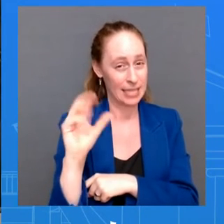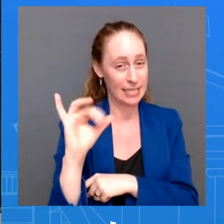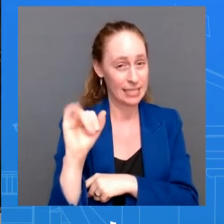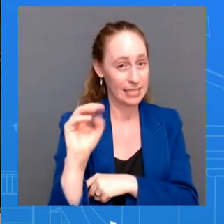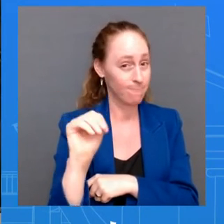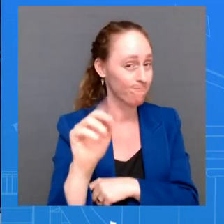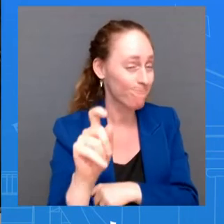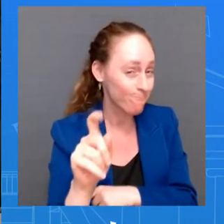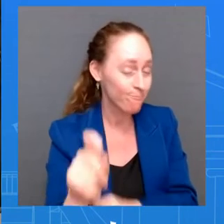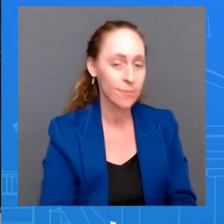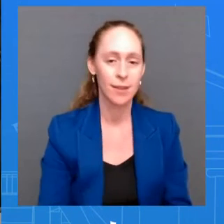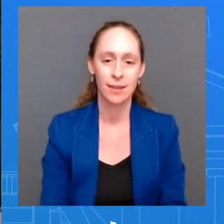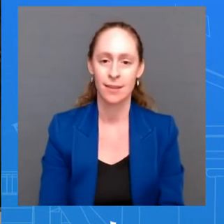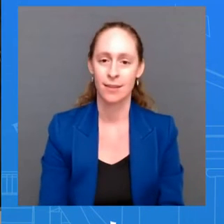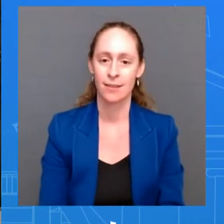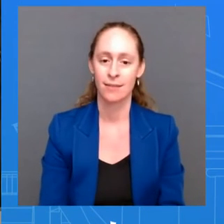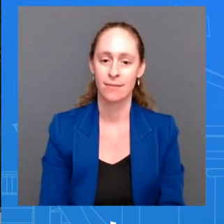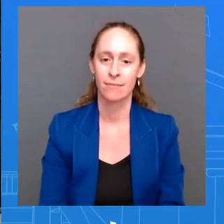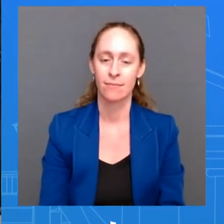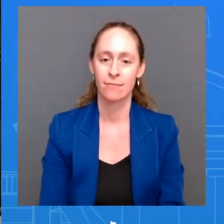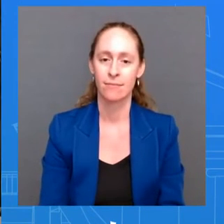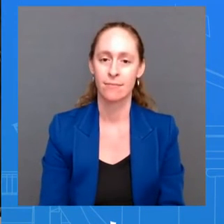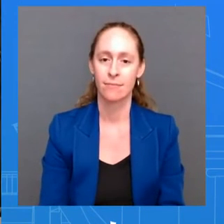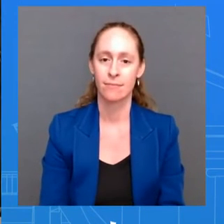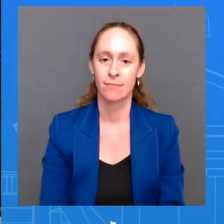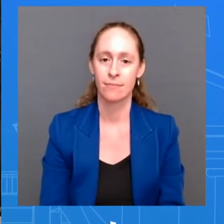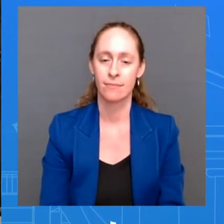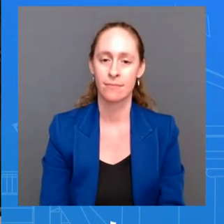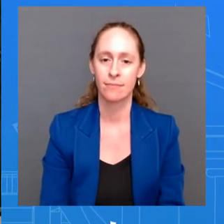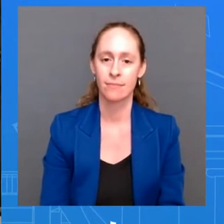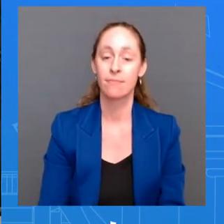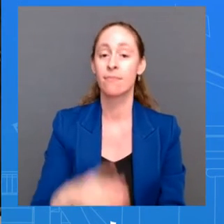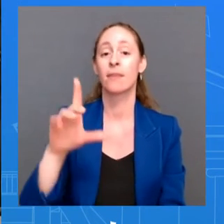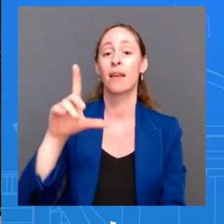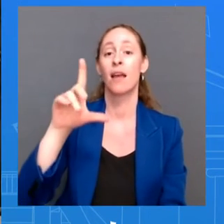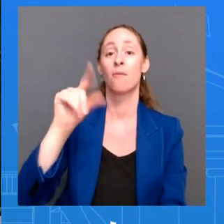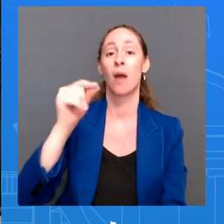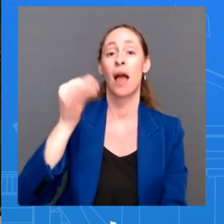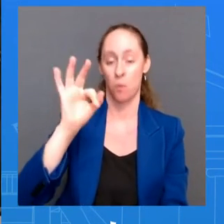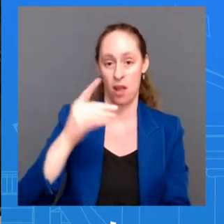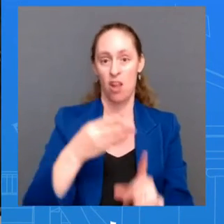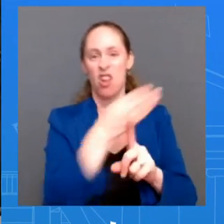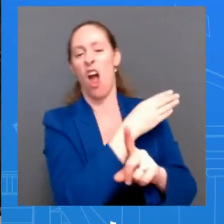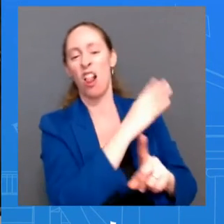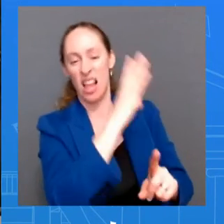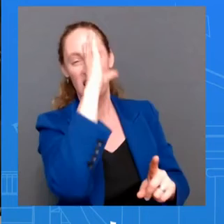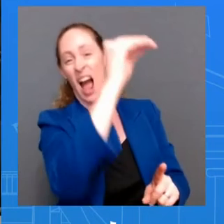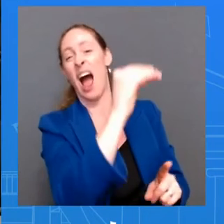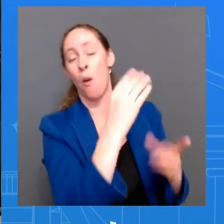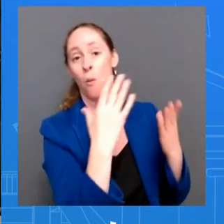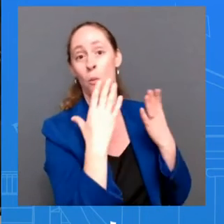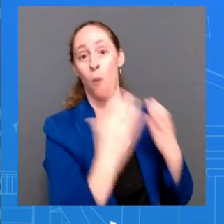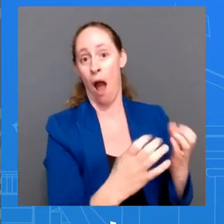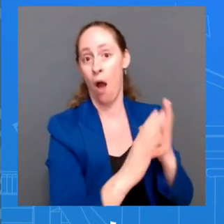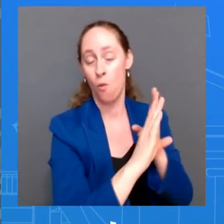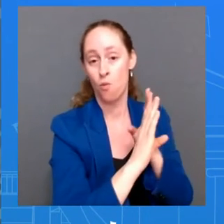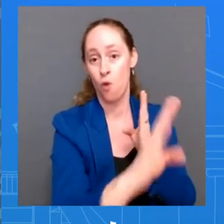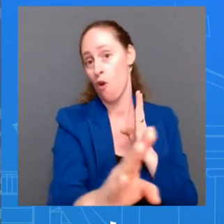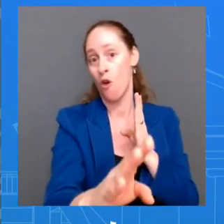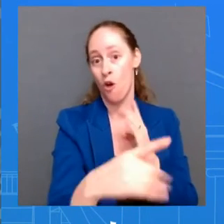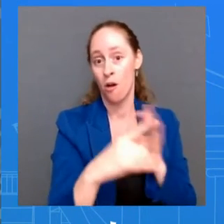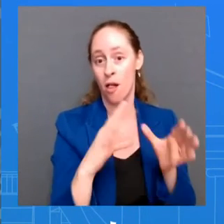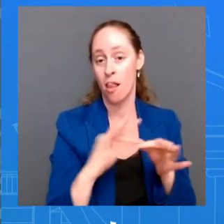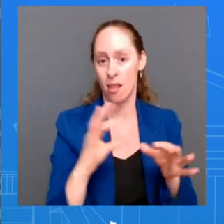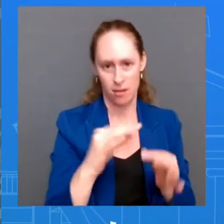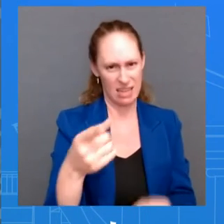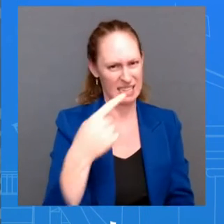said that it was his racist wall. So how is this any different? I'm just having a hard time understanding how this is any different. I'm not even sure how you get to your